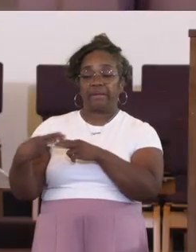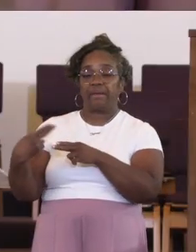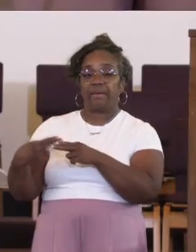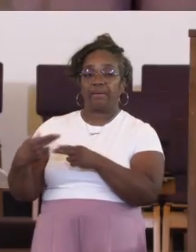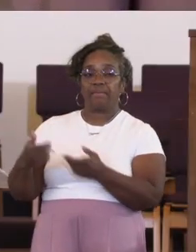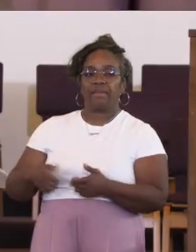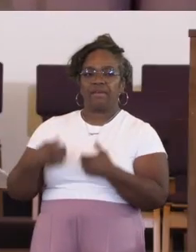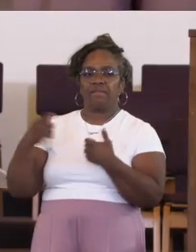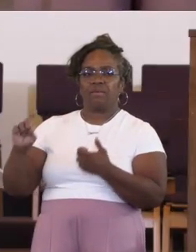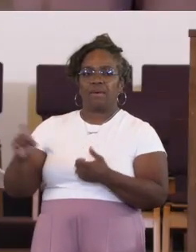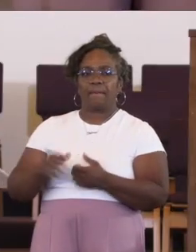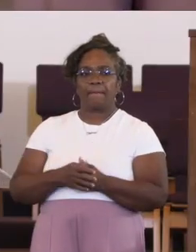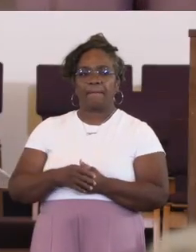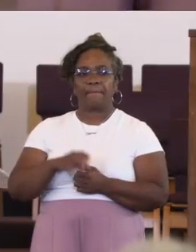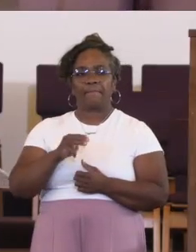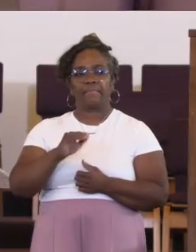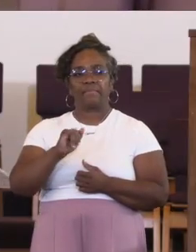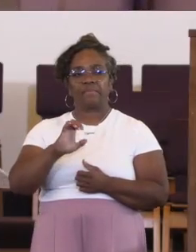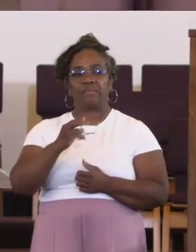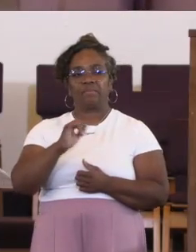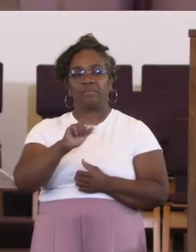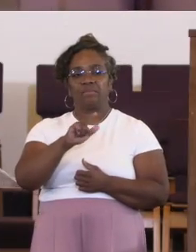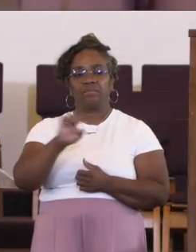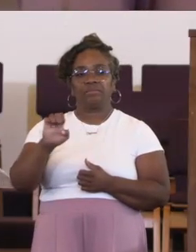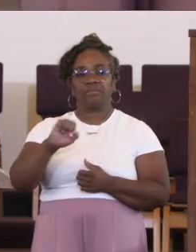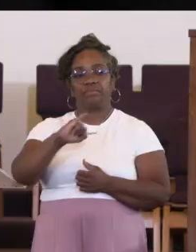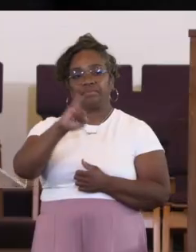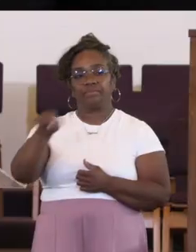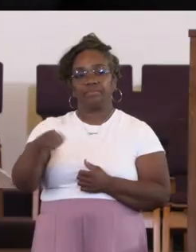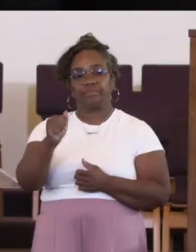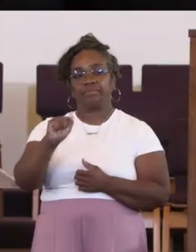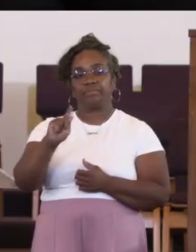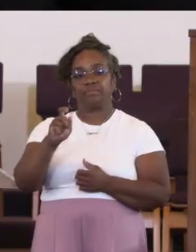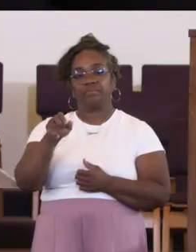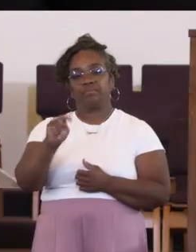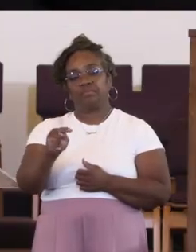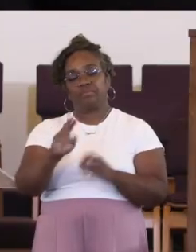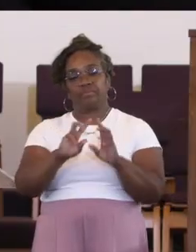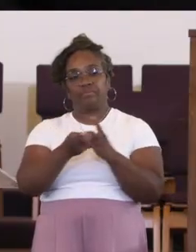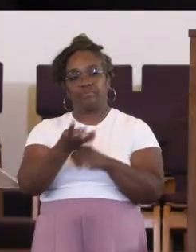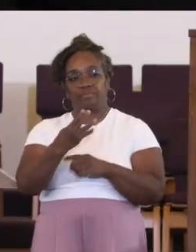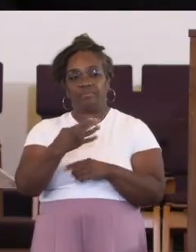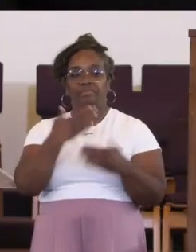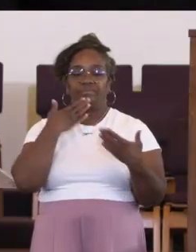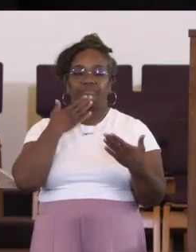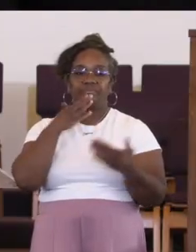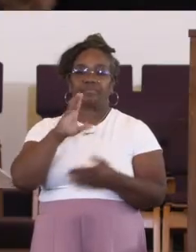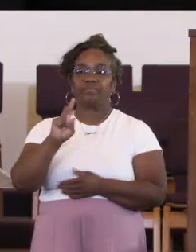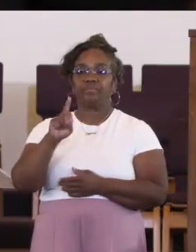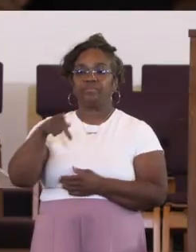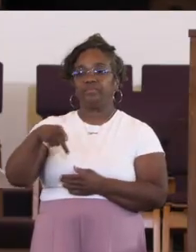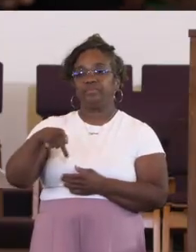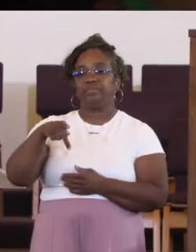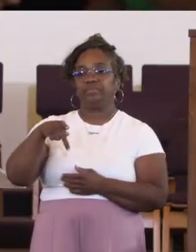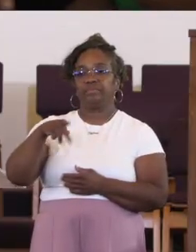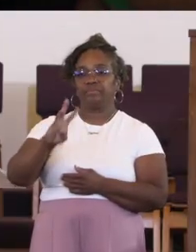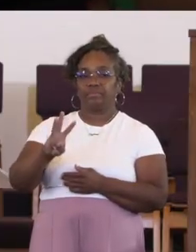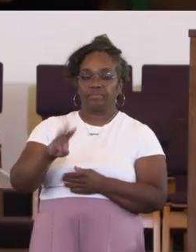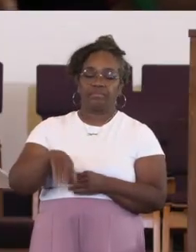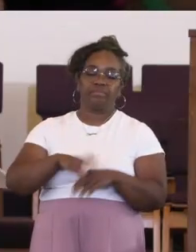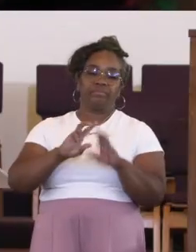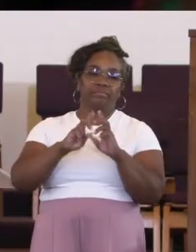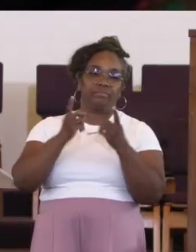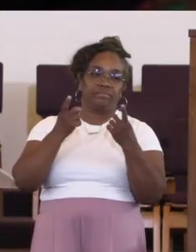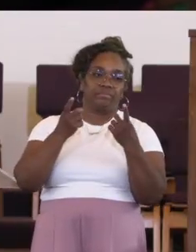from. Michelle Jackson, District 4. I just want to say thank you to DPW, Department of